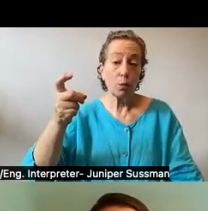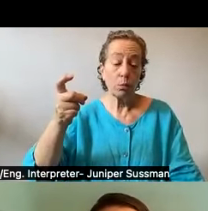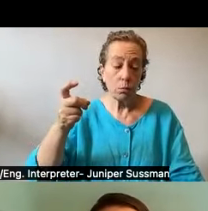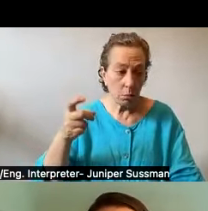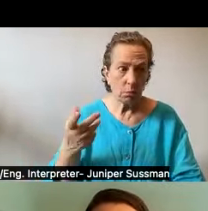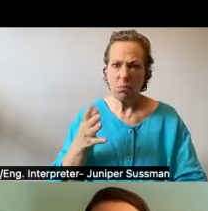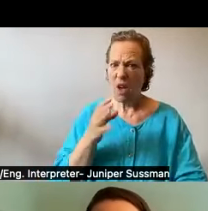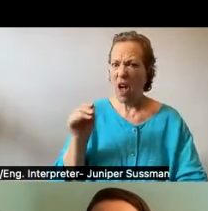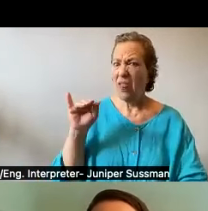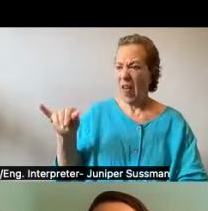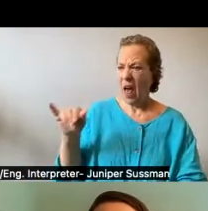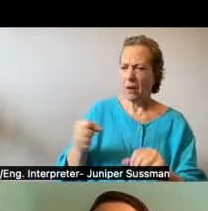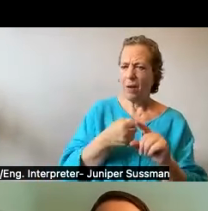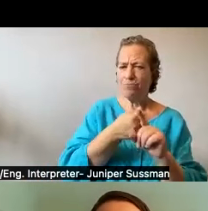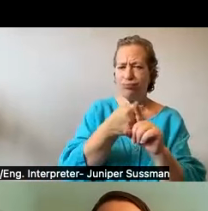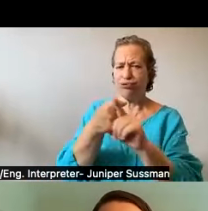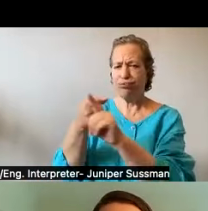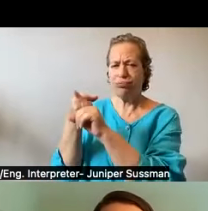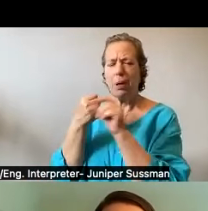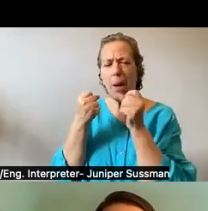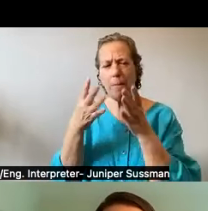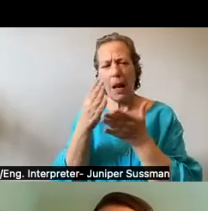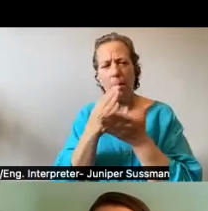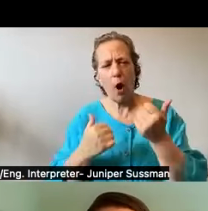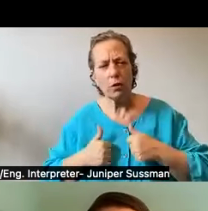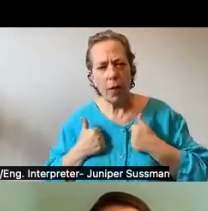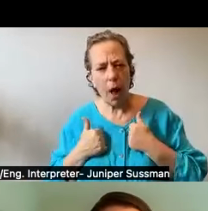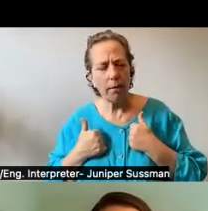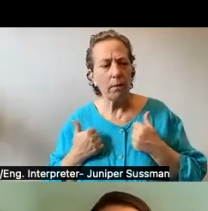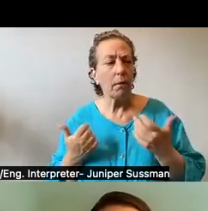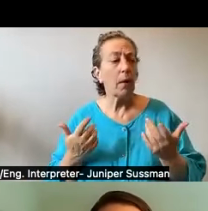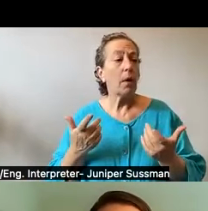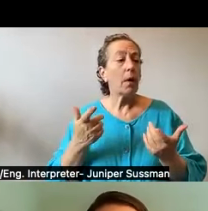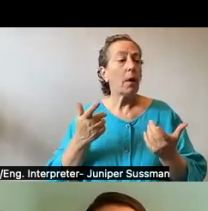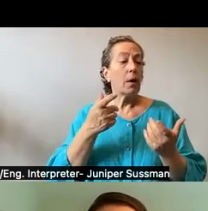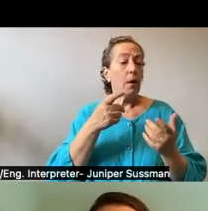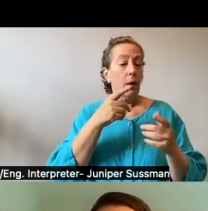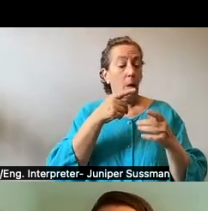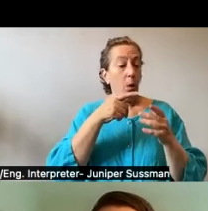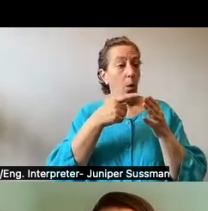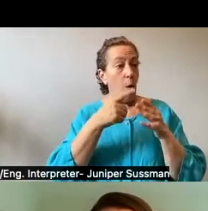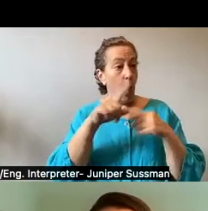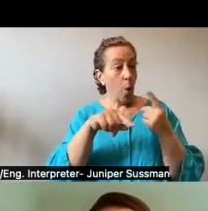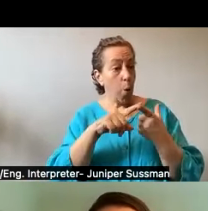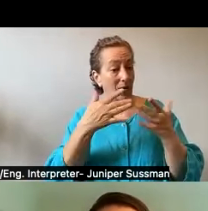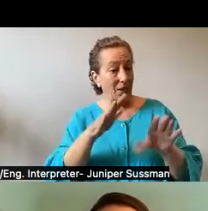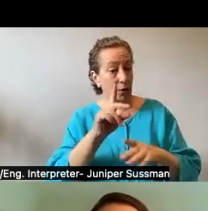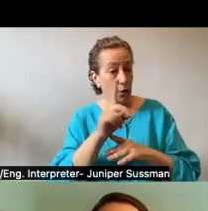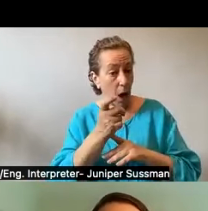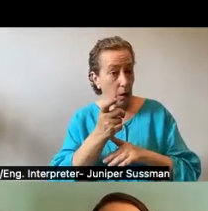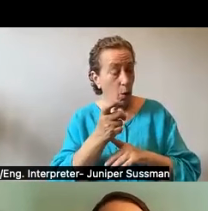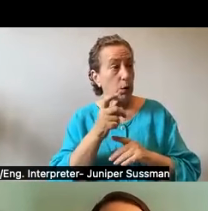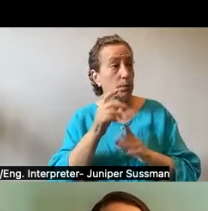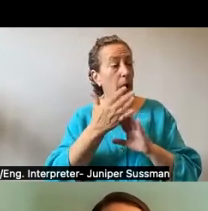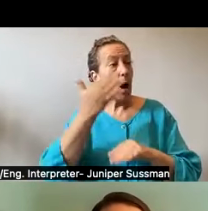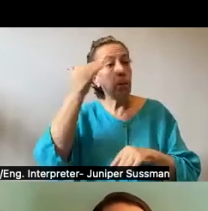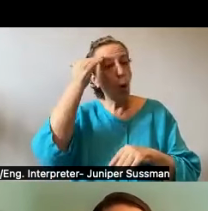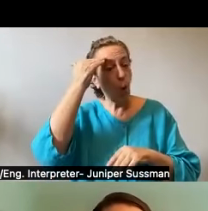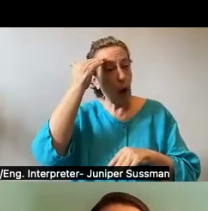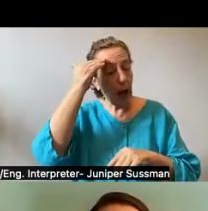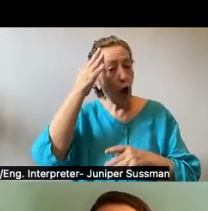parts of a patient's life. And once either a diagnosis or an awareness or a treatment begins, that